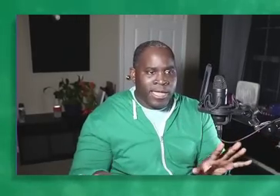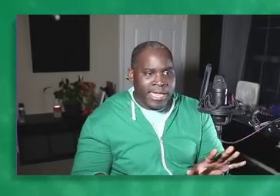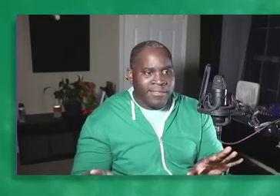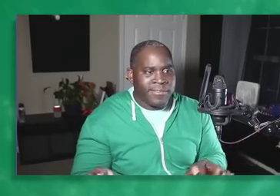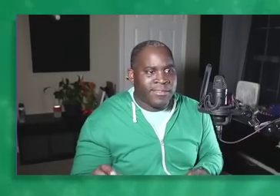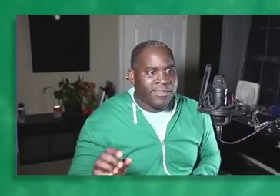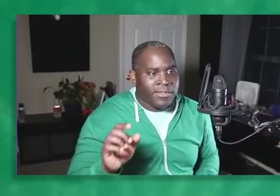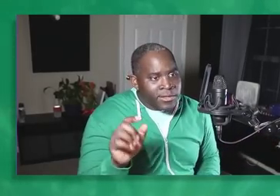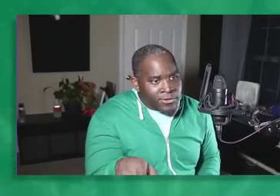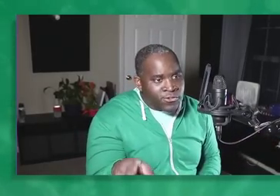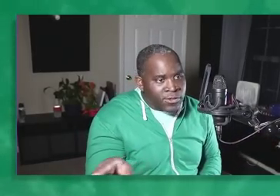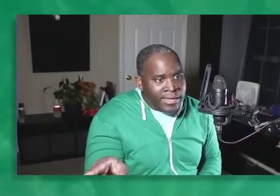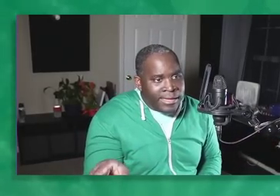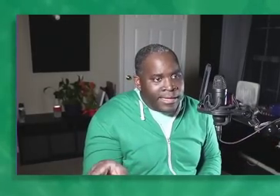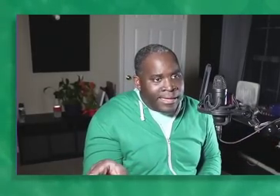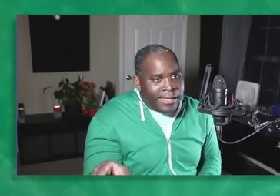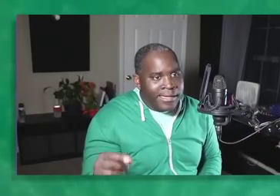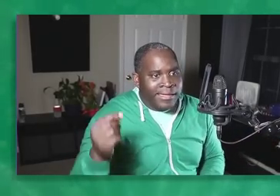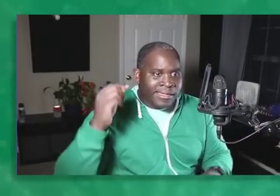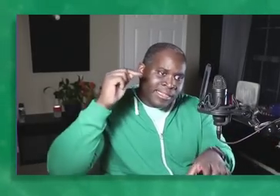Okay, wait. She